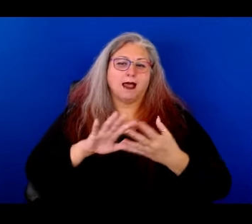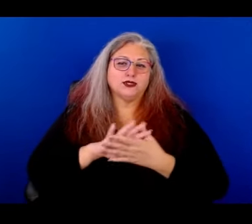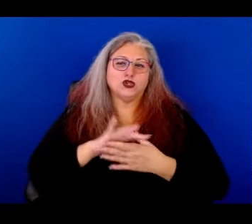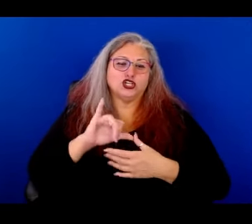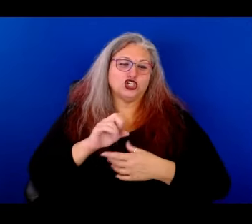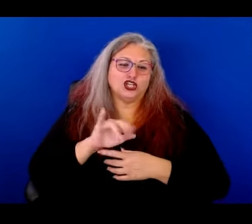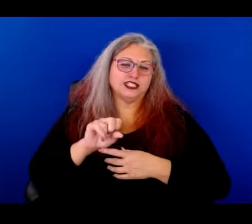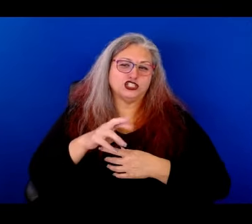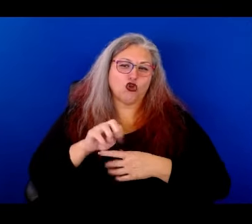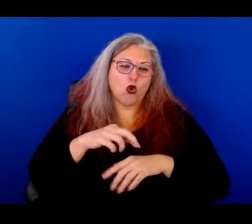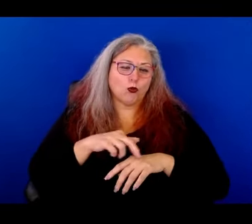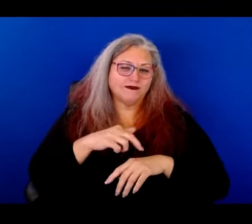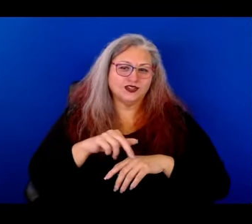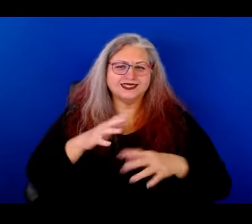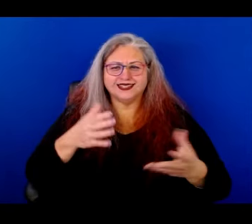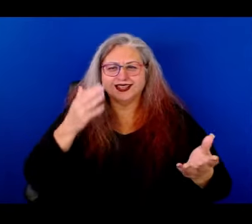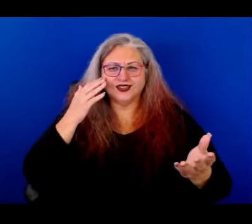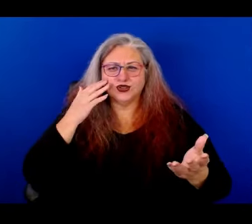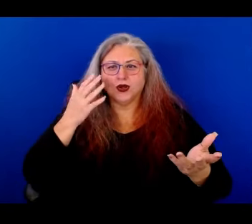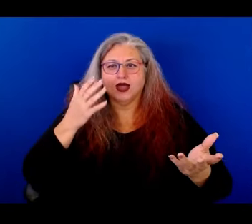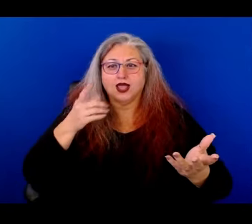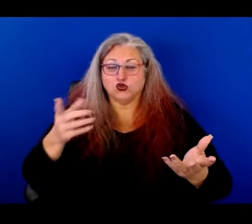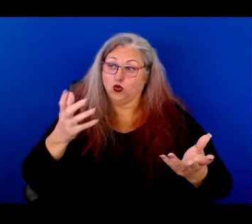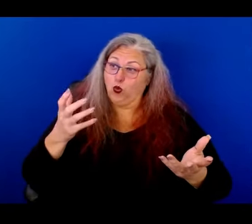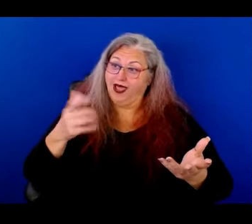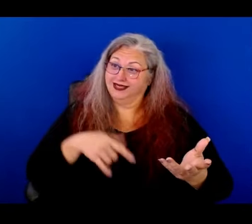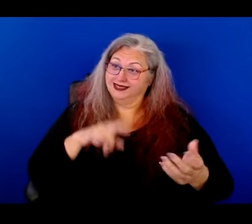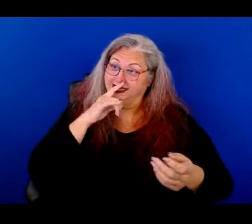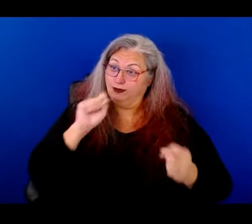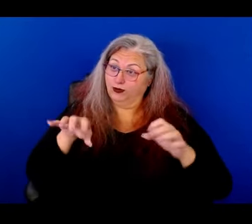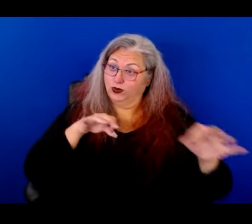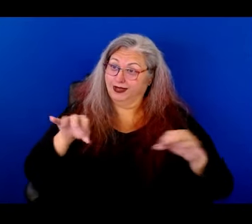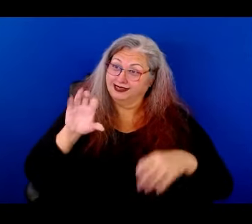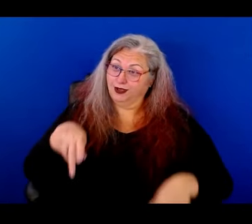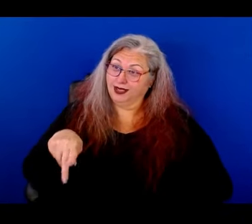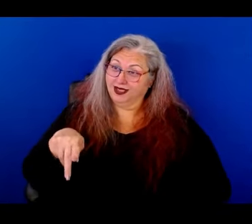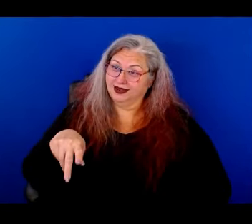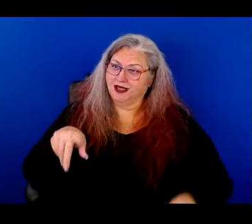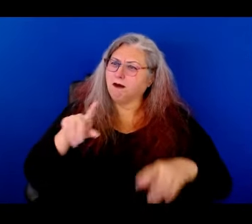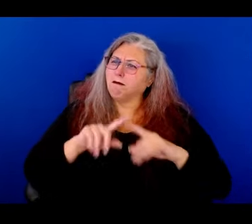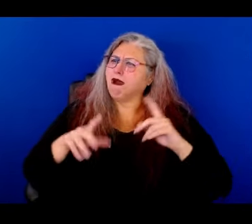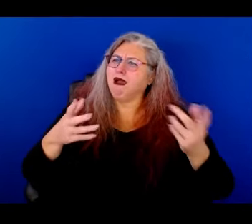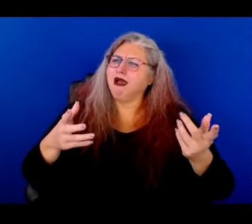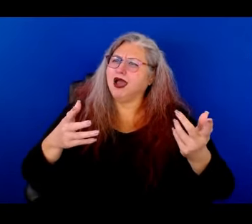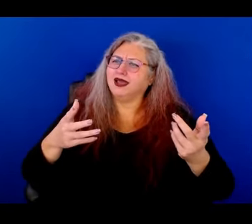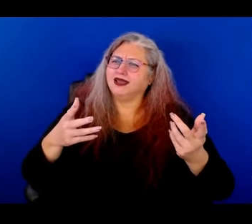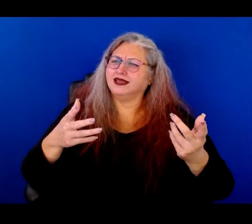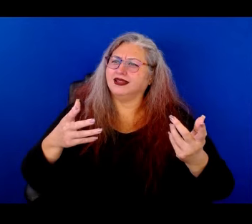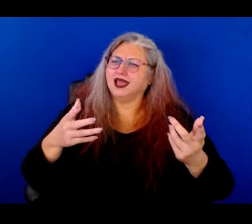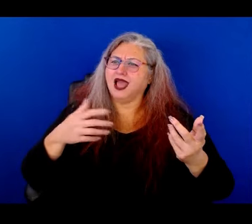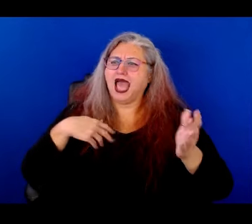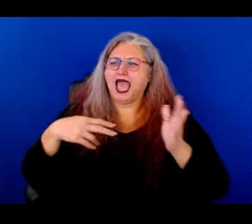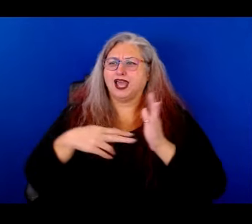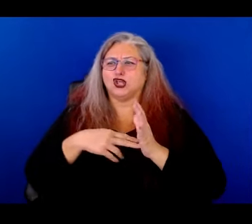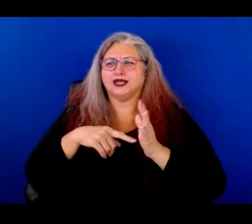Jersey Shore references, you know, and you want this kid to explain cerebral palsy, but then, you know, and so like I look at